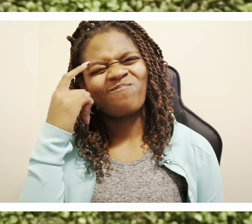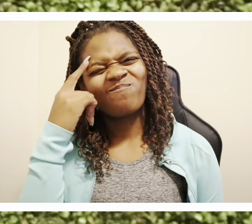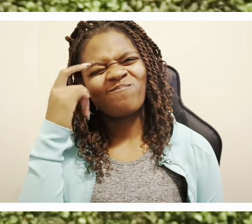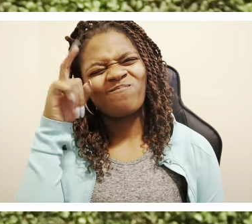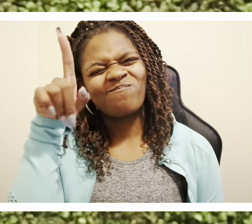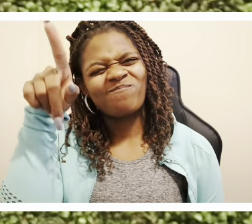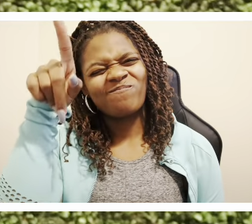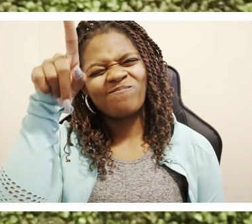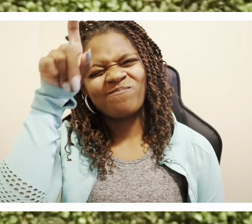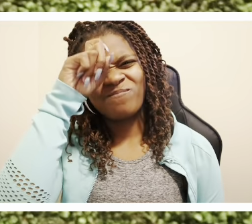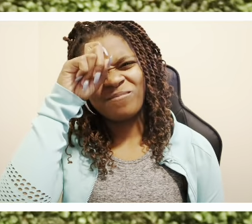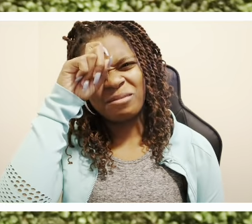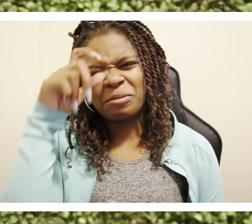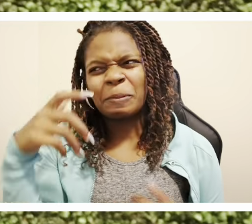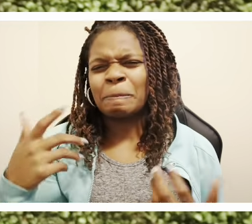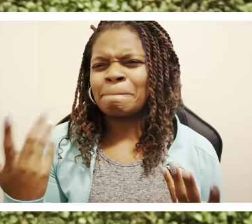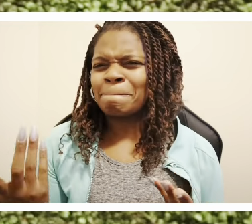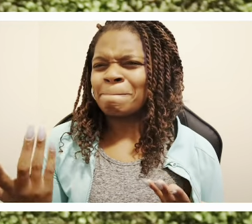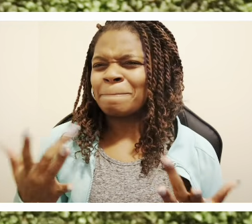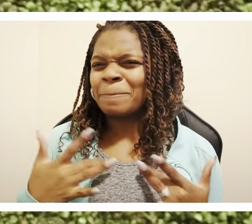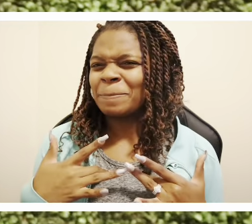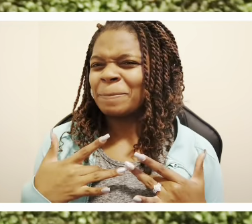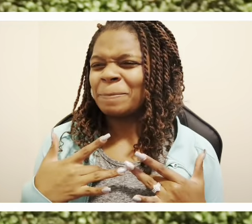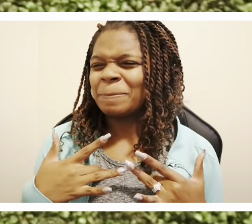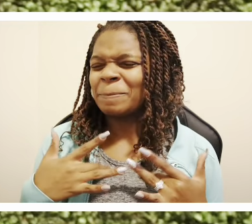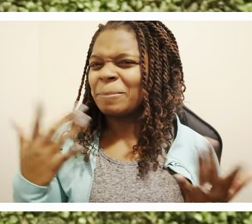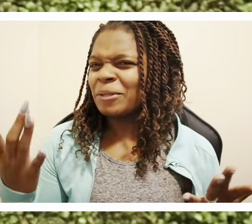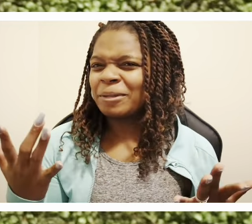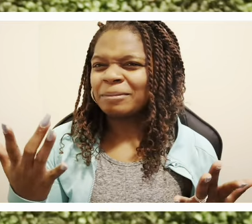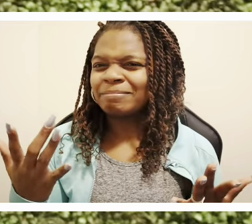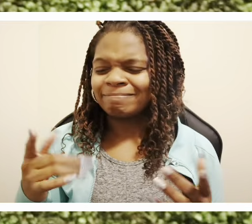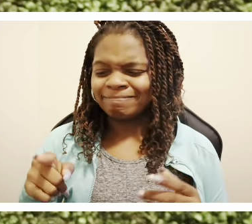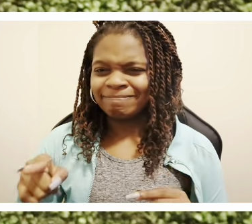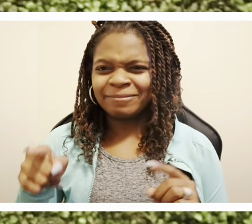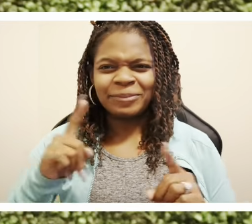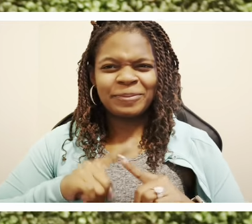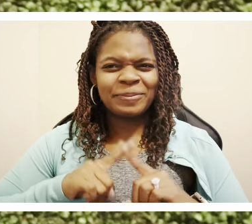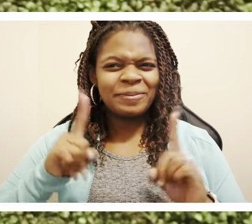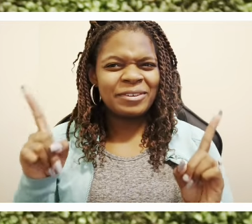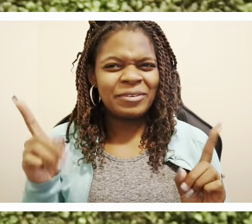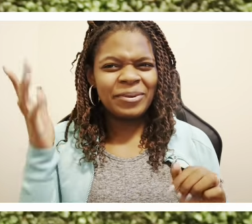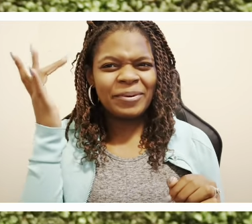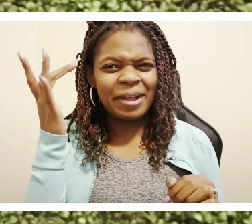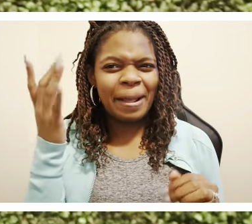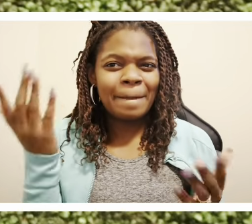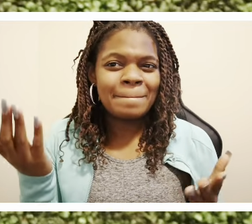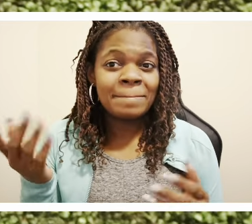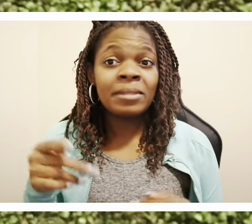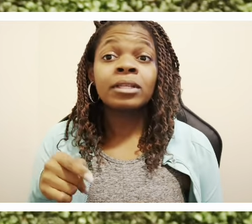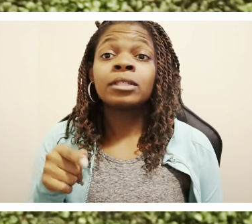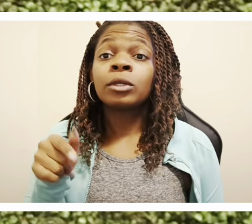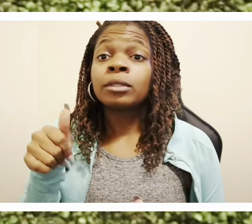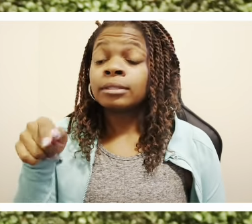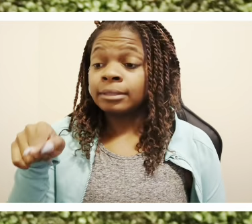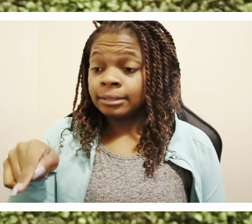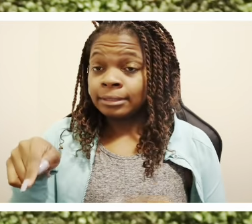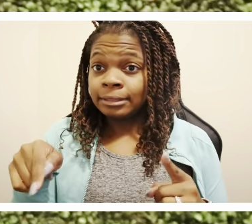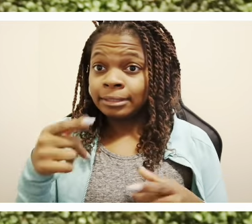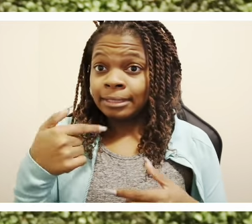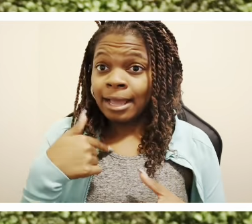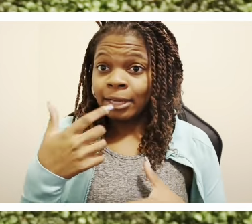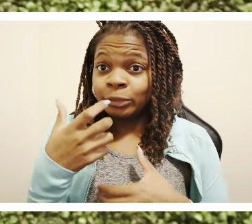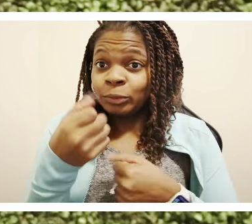So that was a little worrisome. I'm like, why the difference? Honestly, I